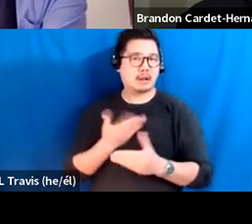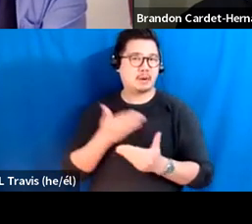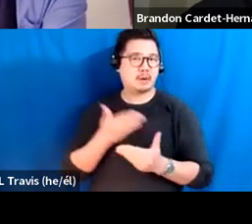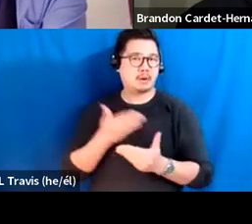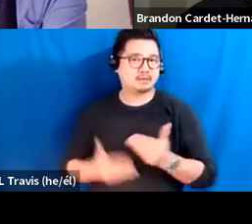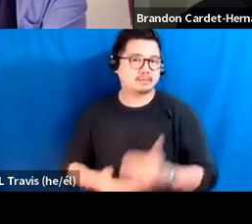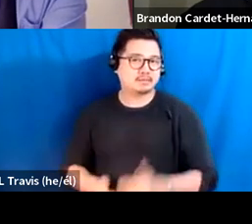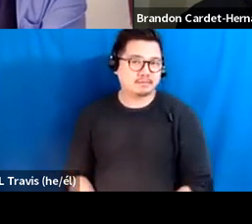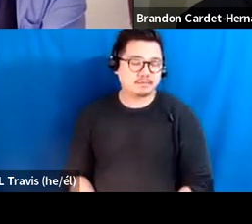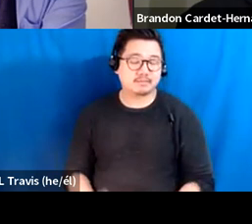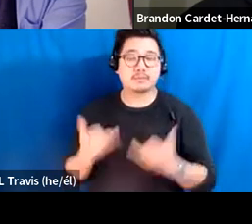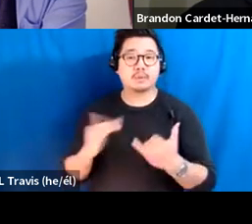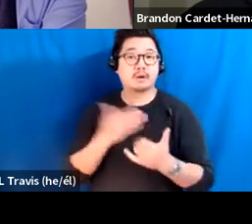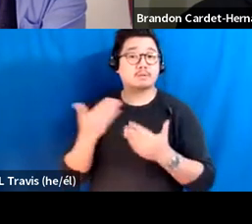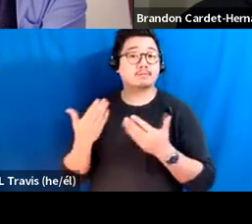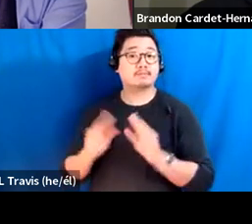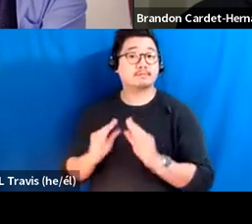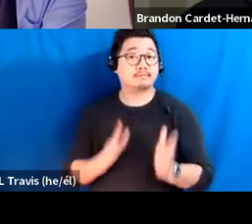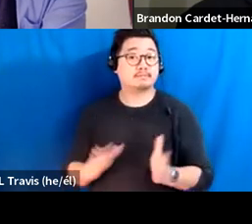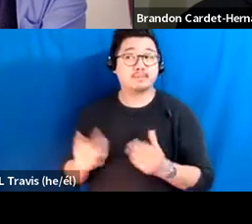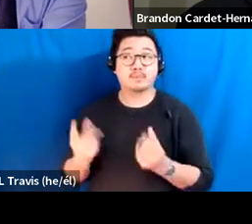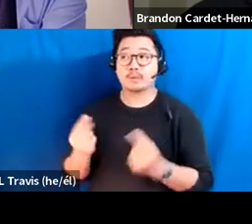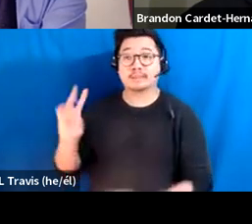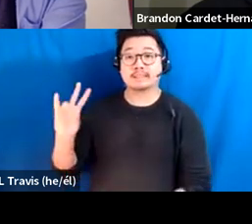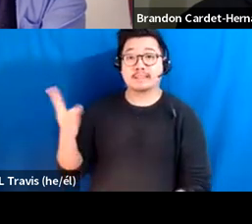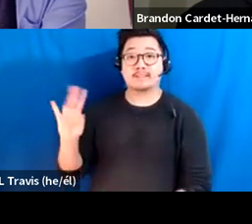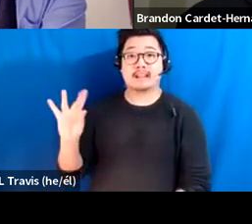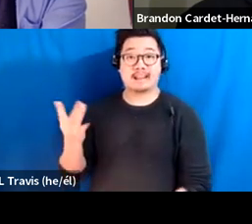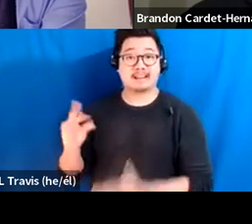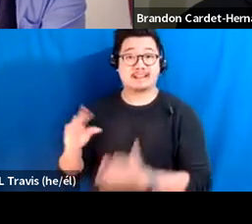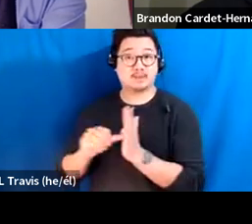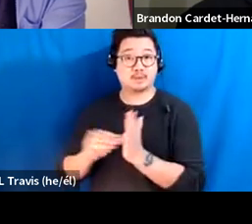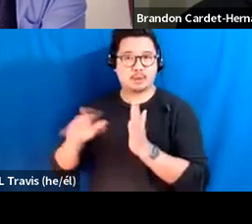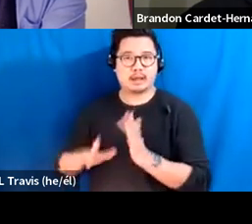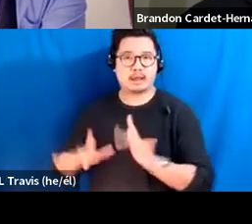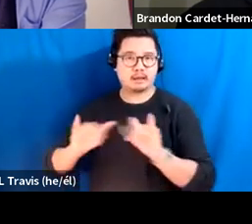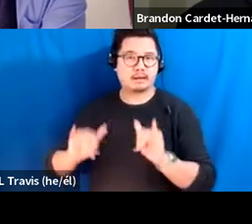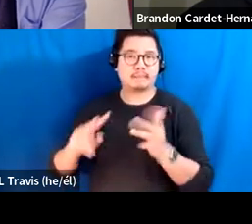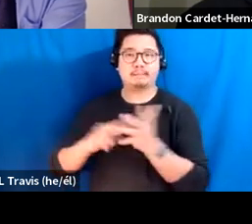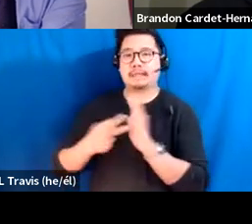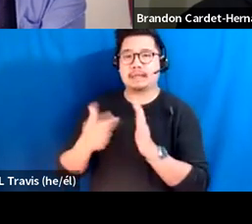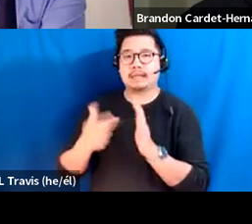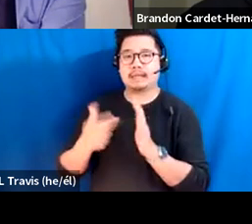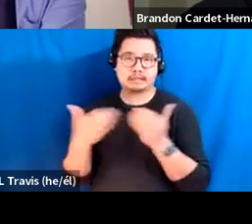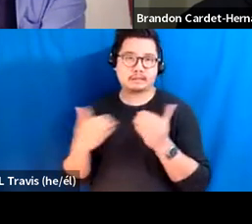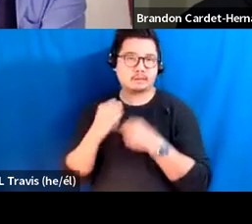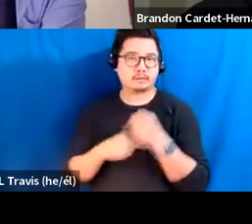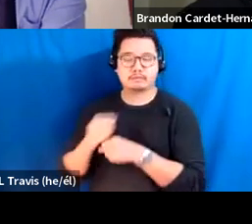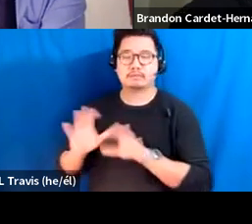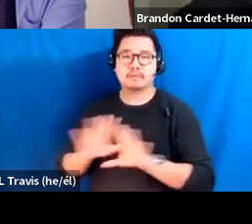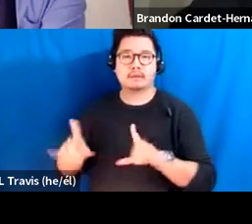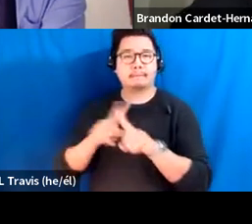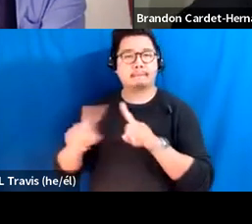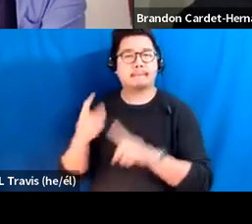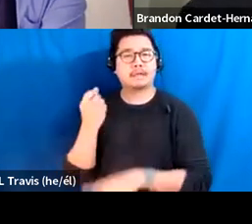currently our plan is to start with seventh and eighth at the same time not to phase it in but to have it as half of the size